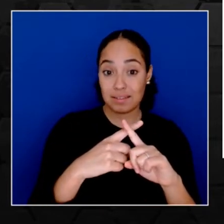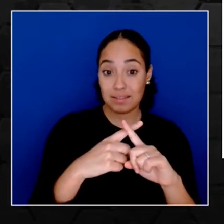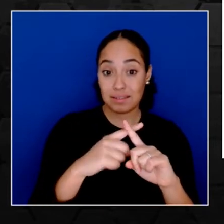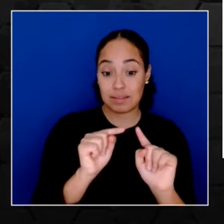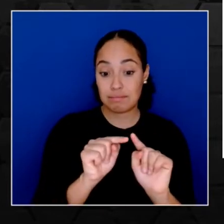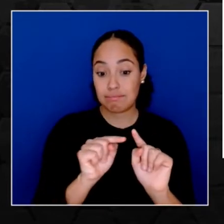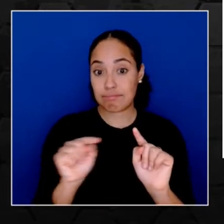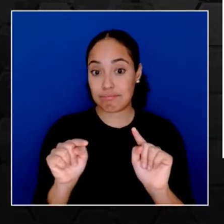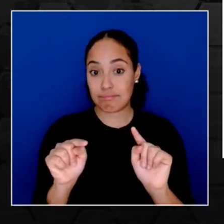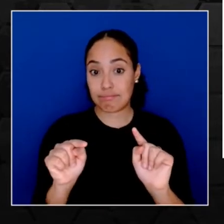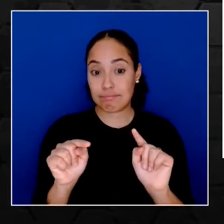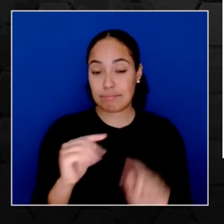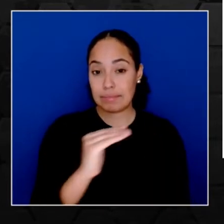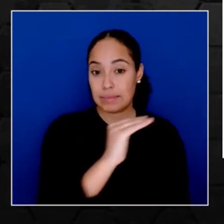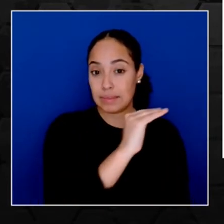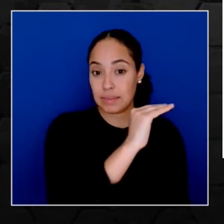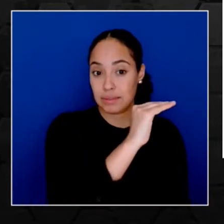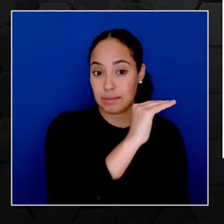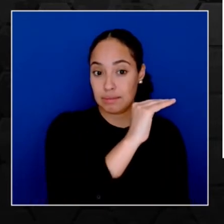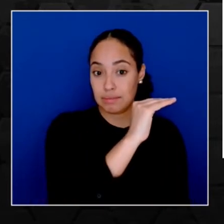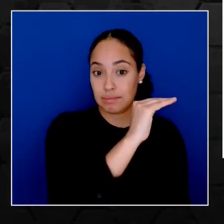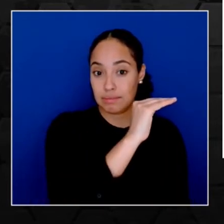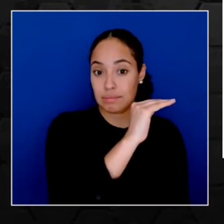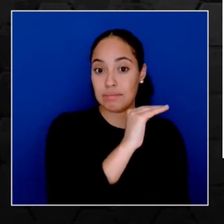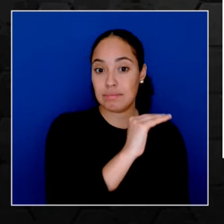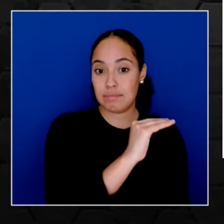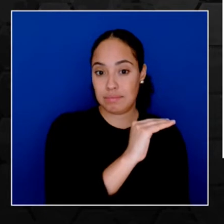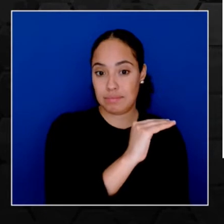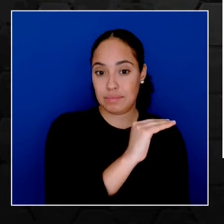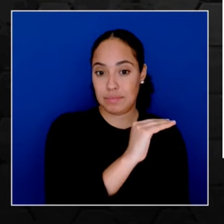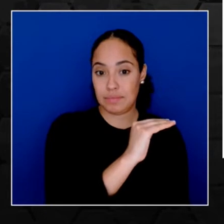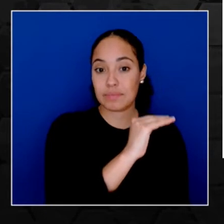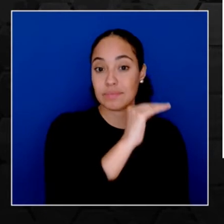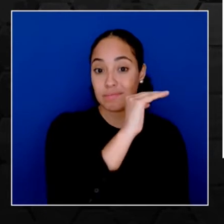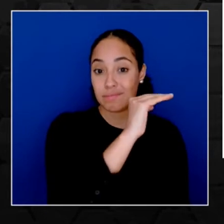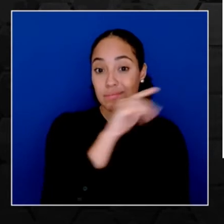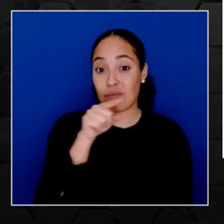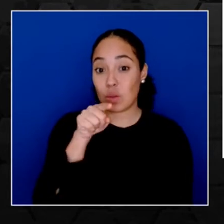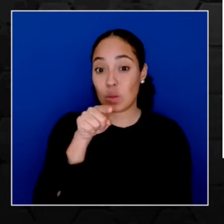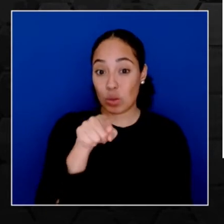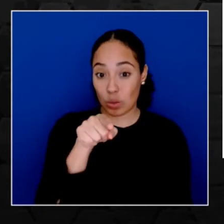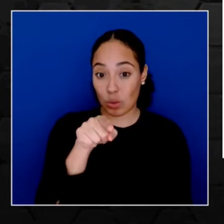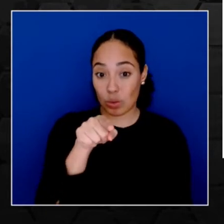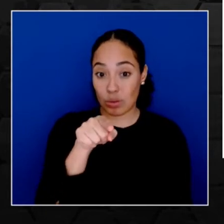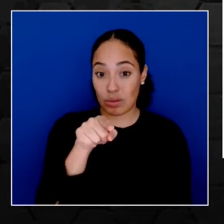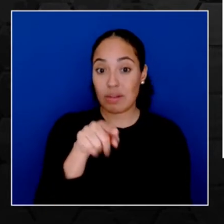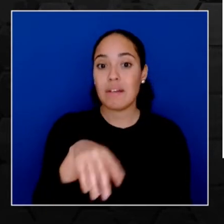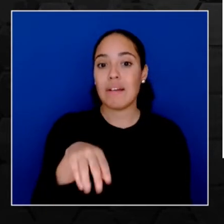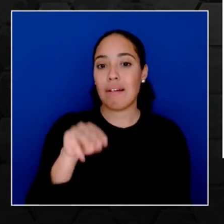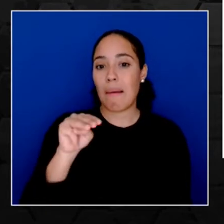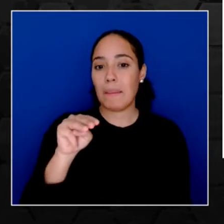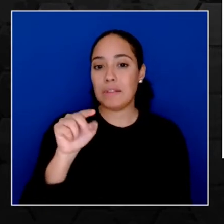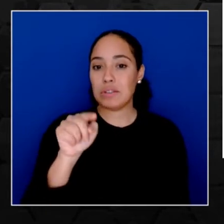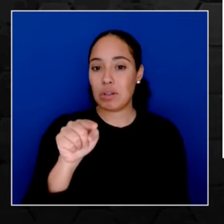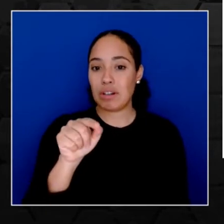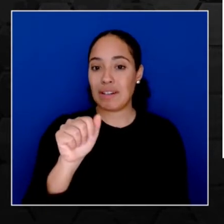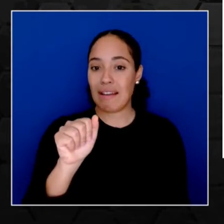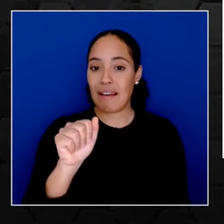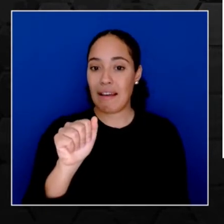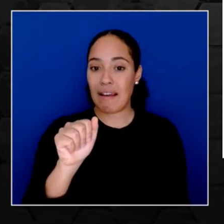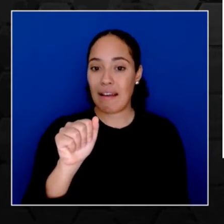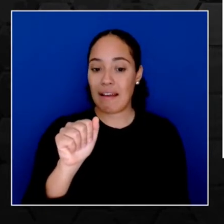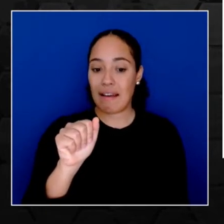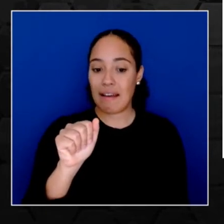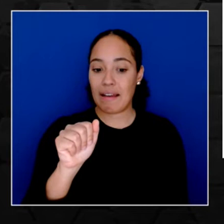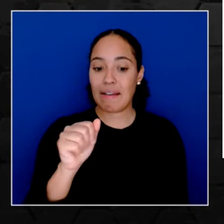ys. So ys, what I'm doing, access dot mul, that is multiplication of m dot add b, that is mean as simple as